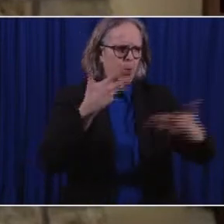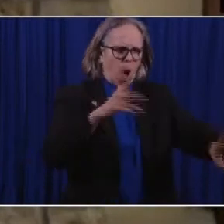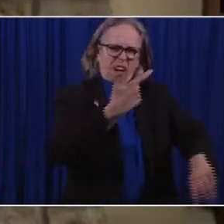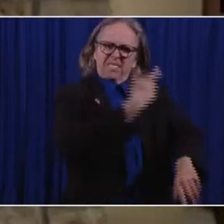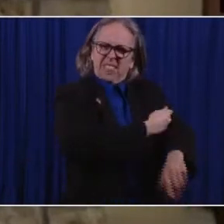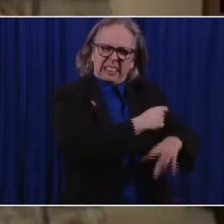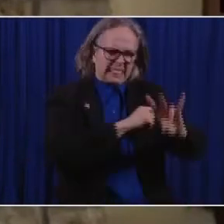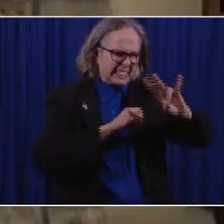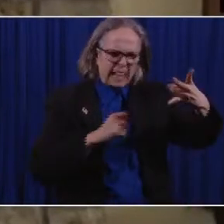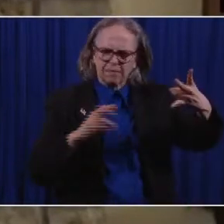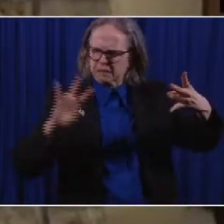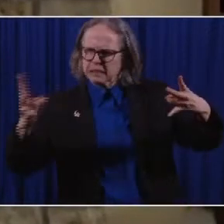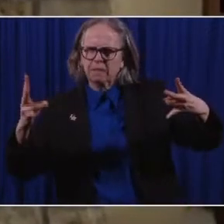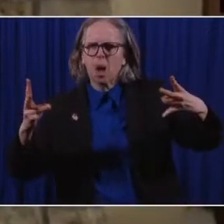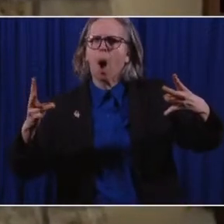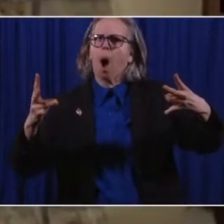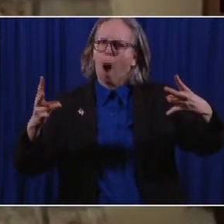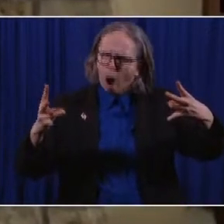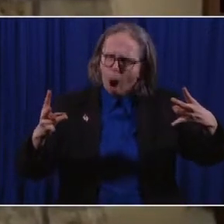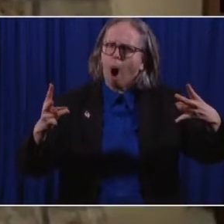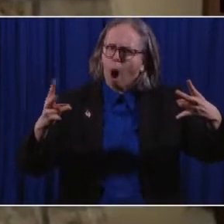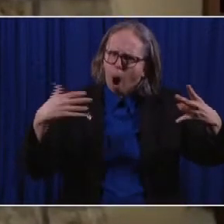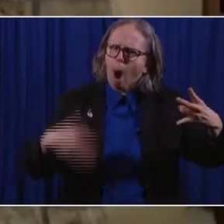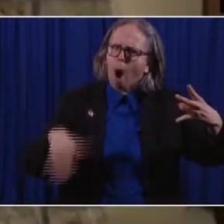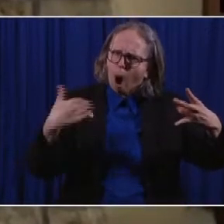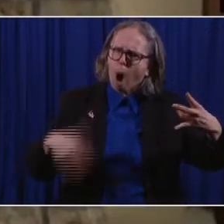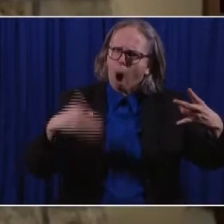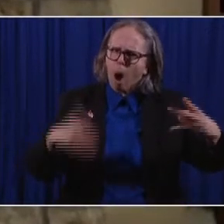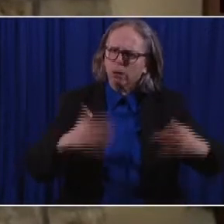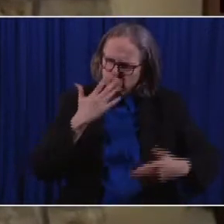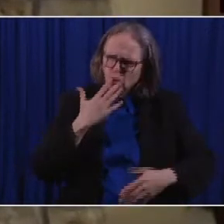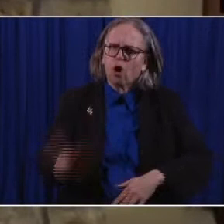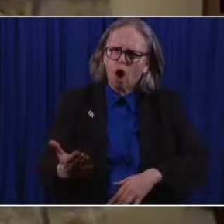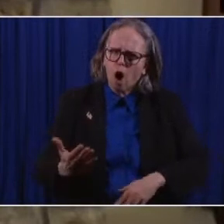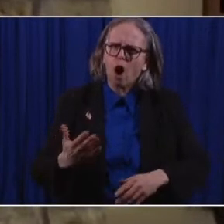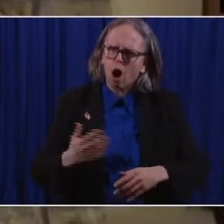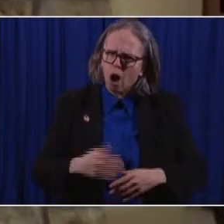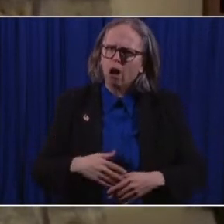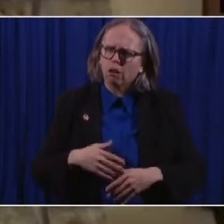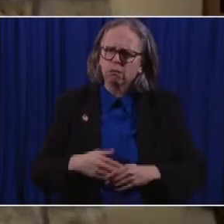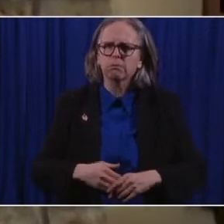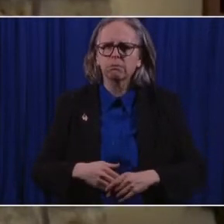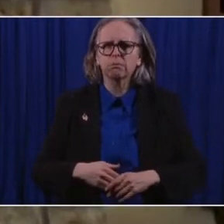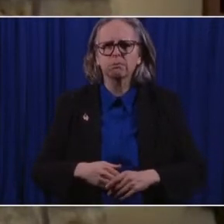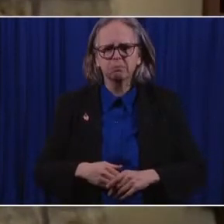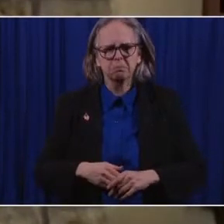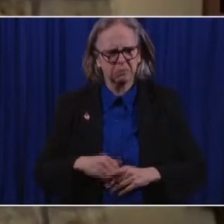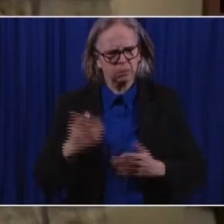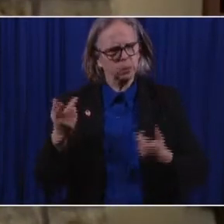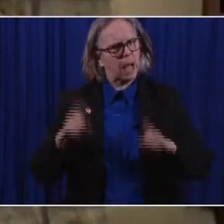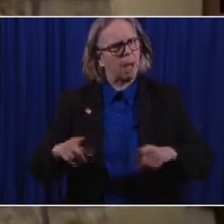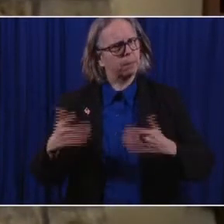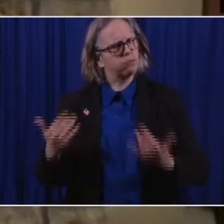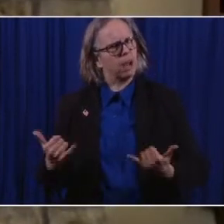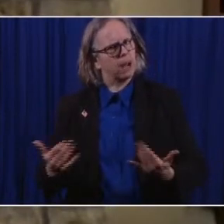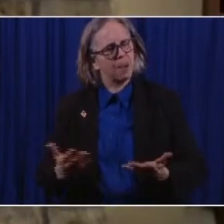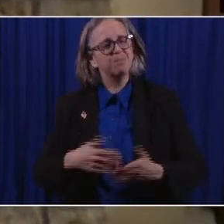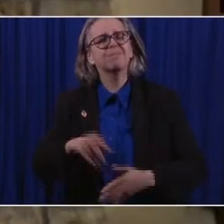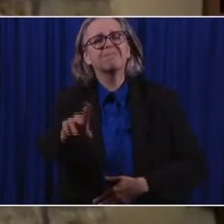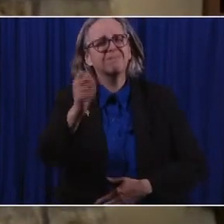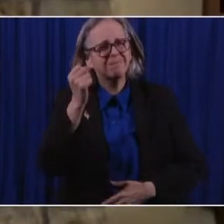We like to be better than average, but we are where we are at this point. I will again say that some states,